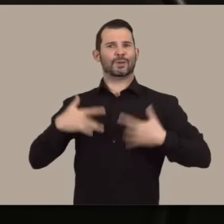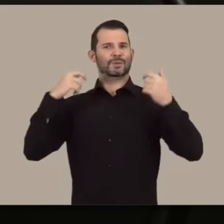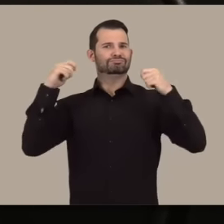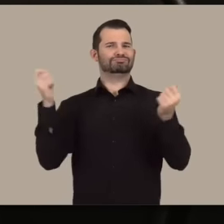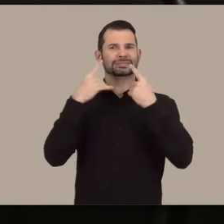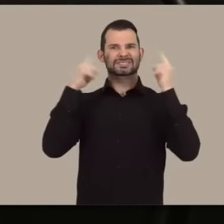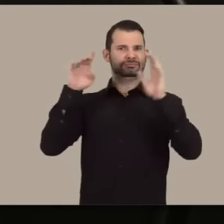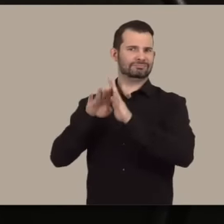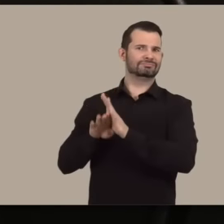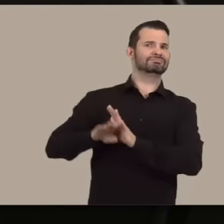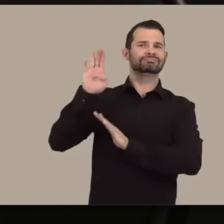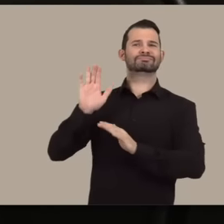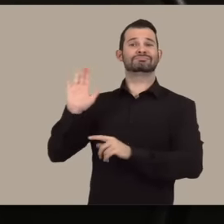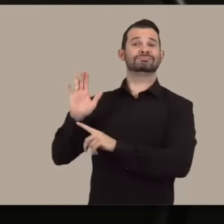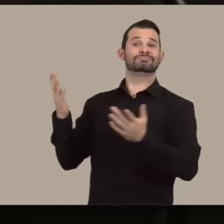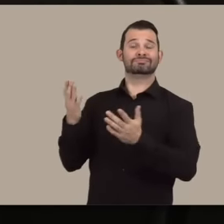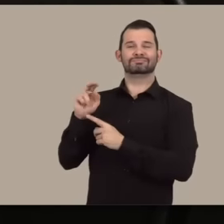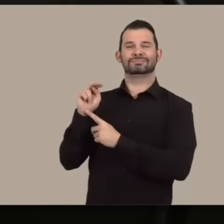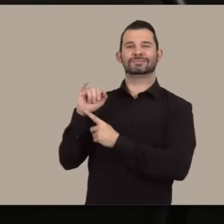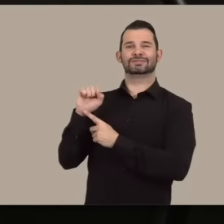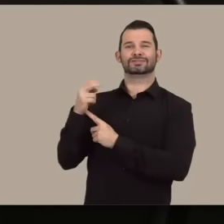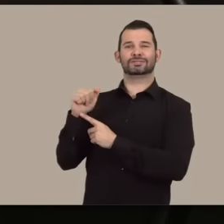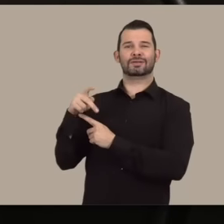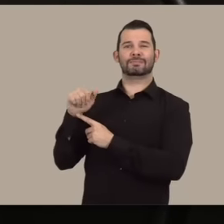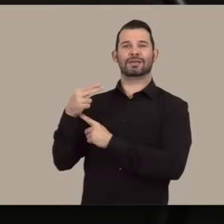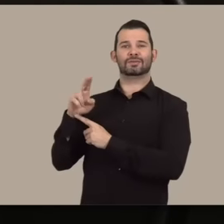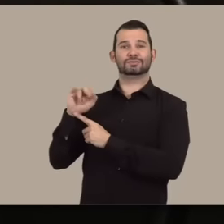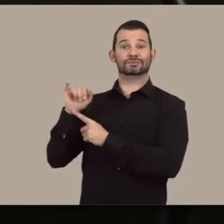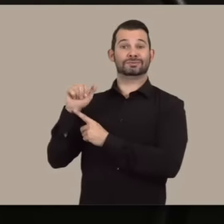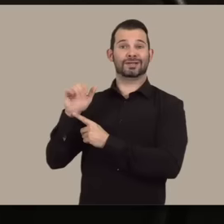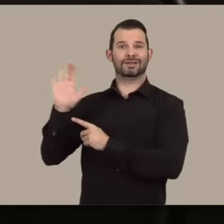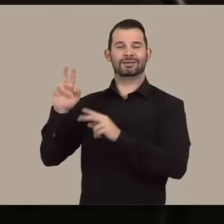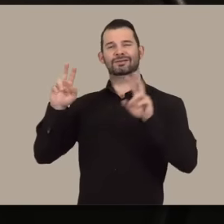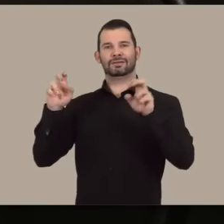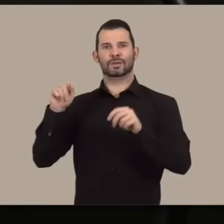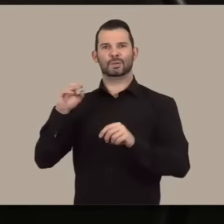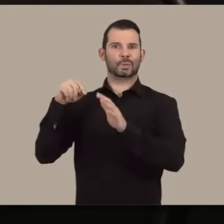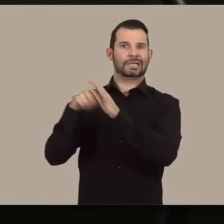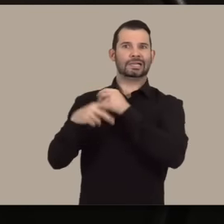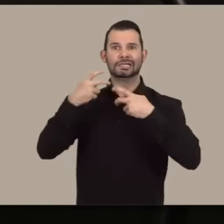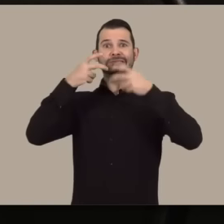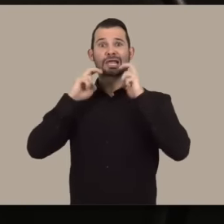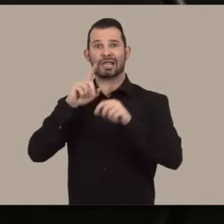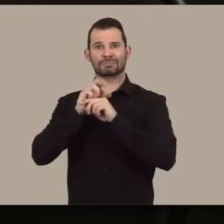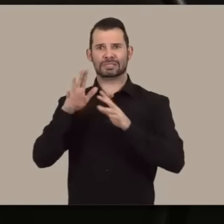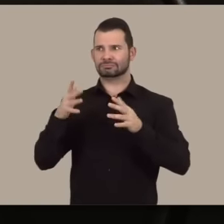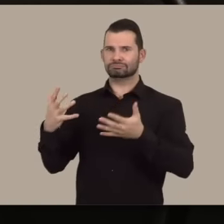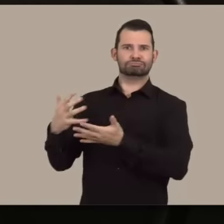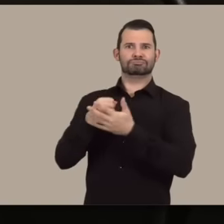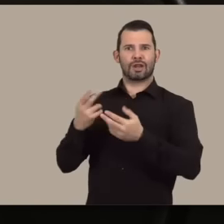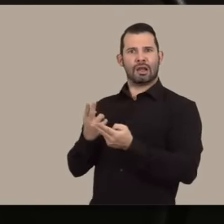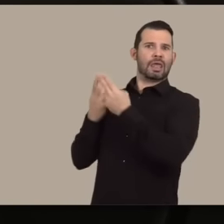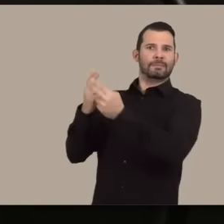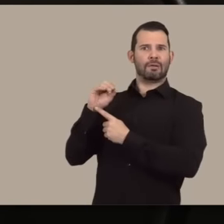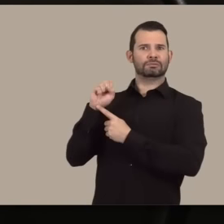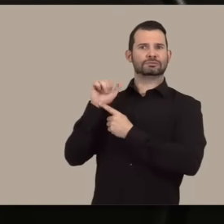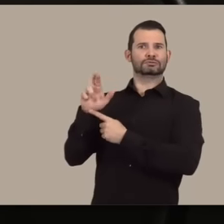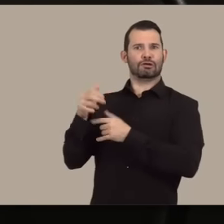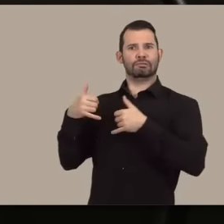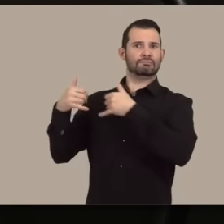were delighted to celebrate the success of Nisha Pahuja's To Kill a Tiger, which earned a prestigious Oscar nomination